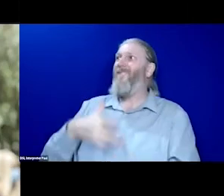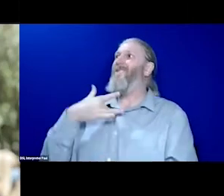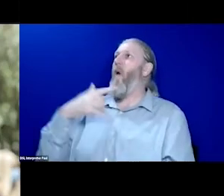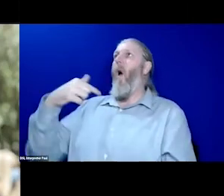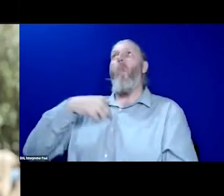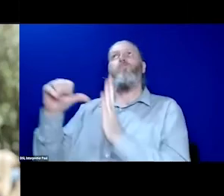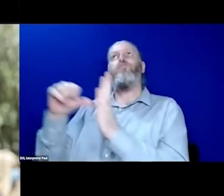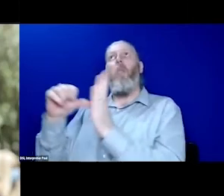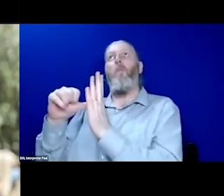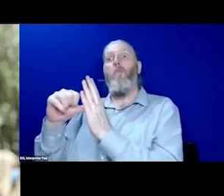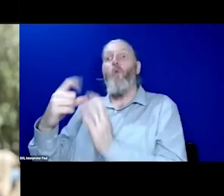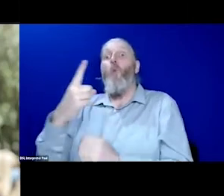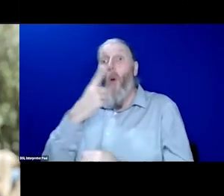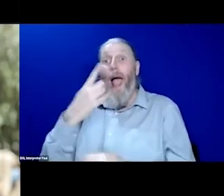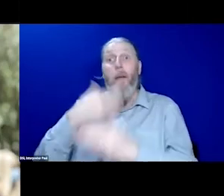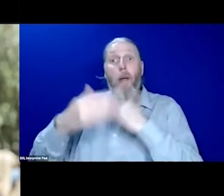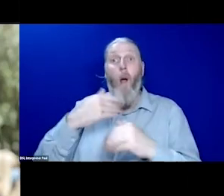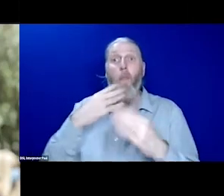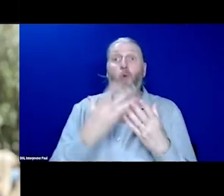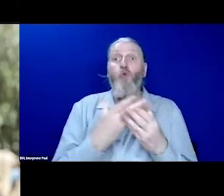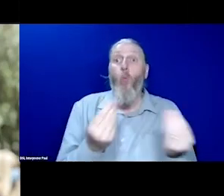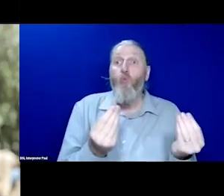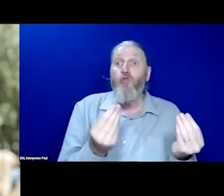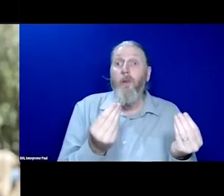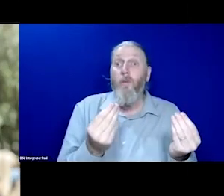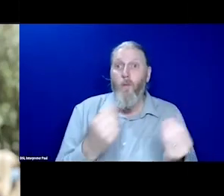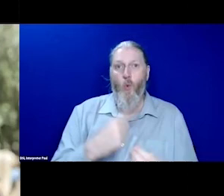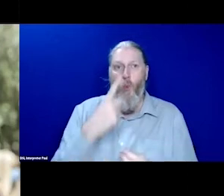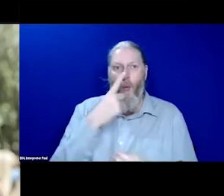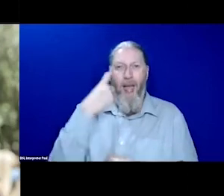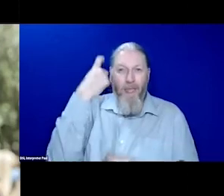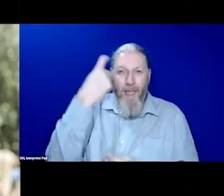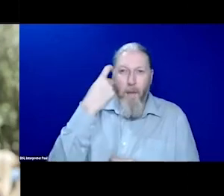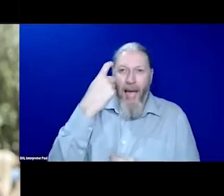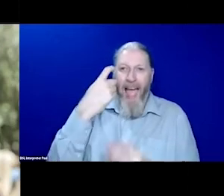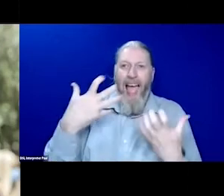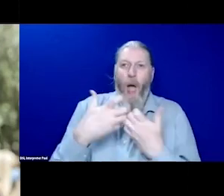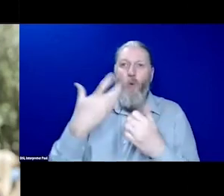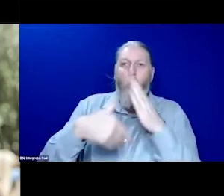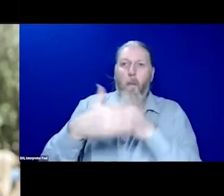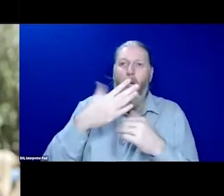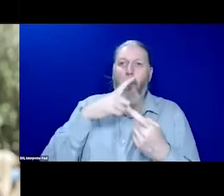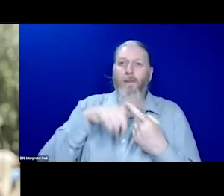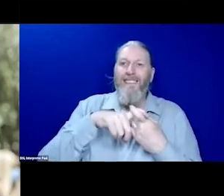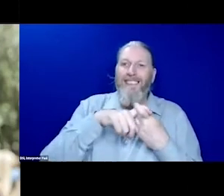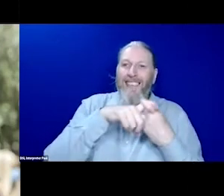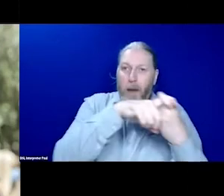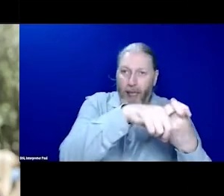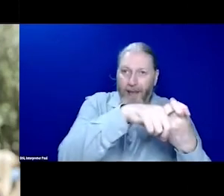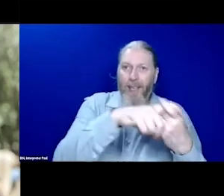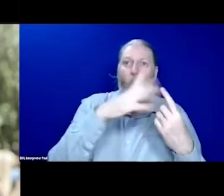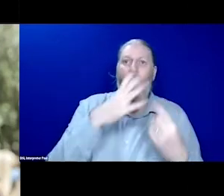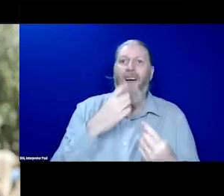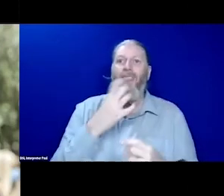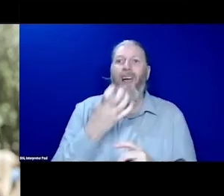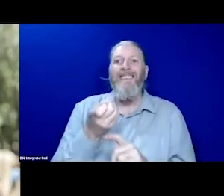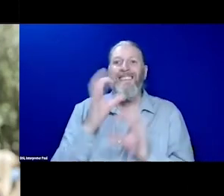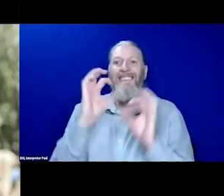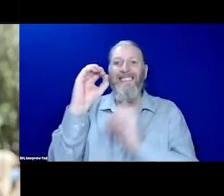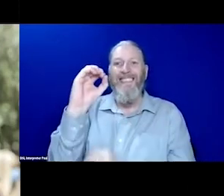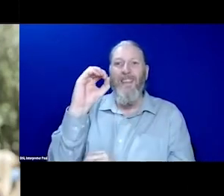can be part of advocating and working towards sustainability and net zero mental health systems. And again, we can